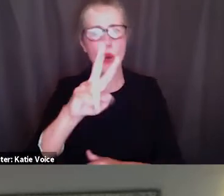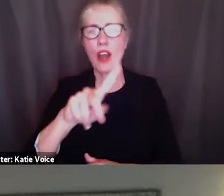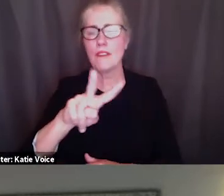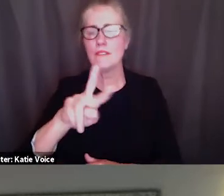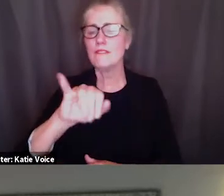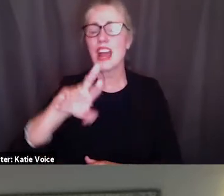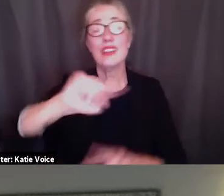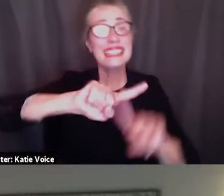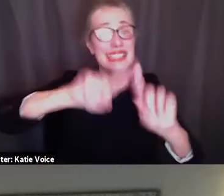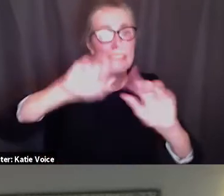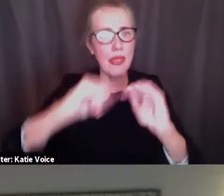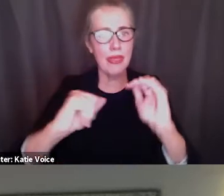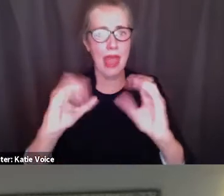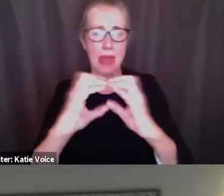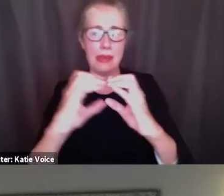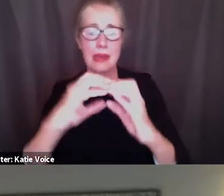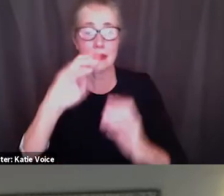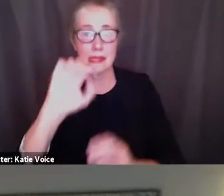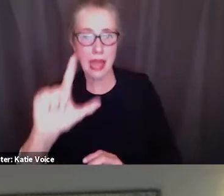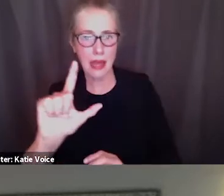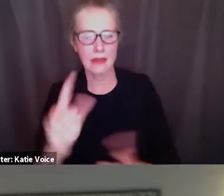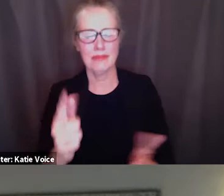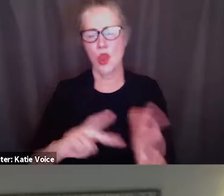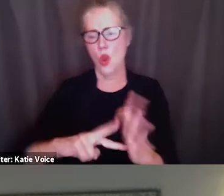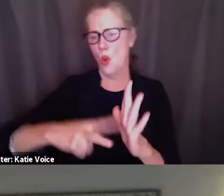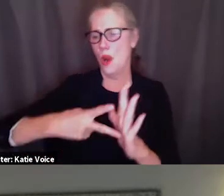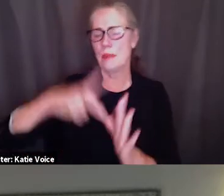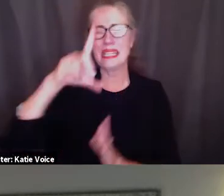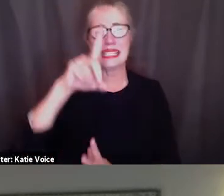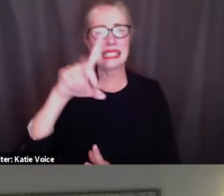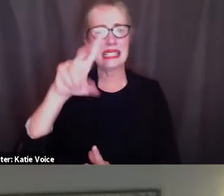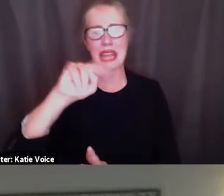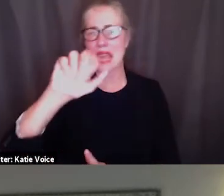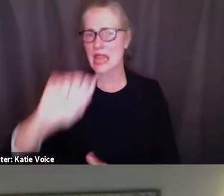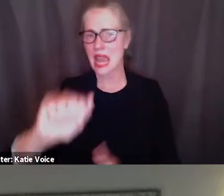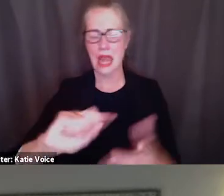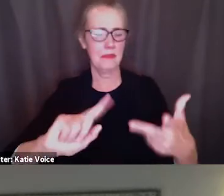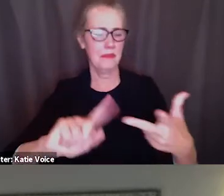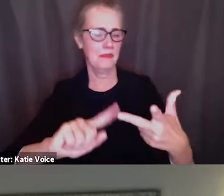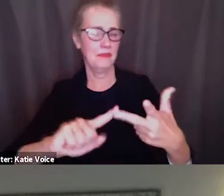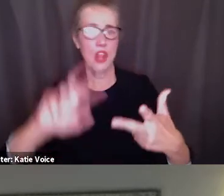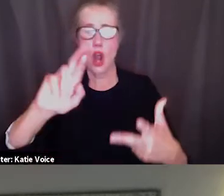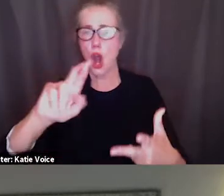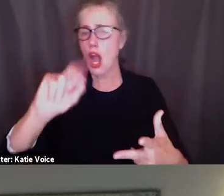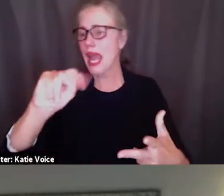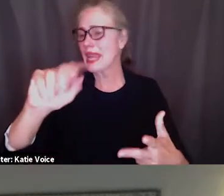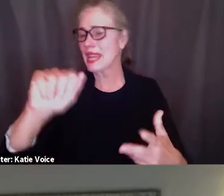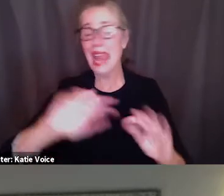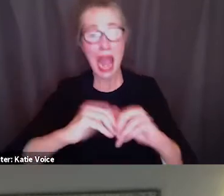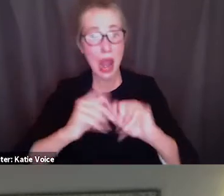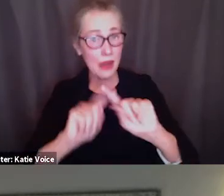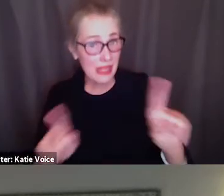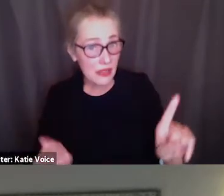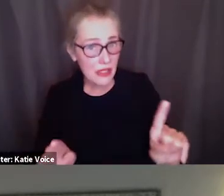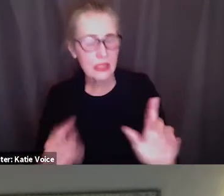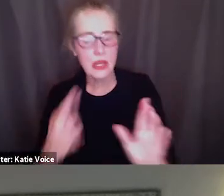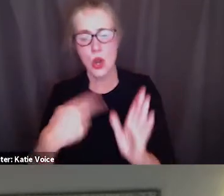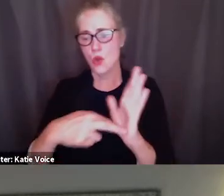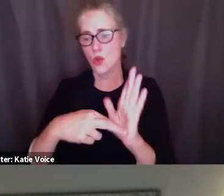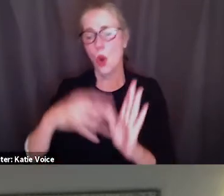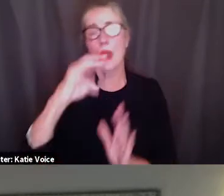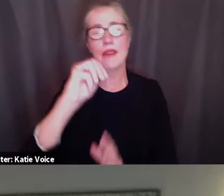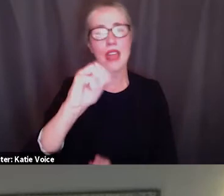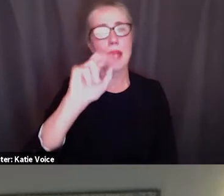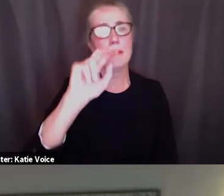cells? What is DNA? What is RNA? And how are they different? What is the role of mRNA